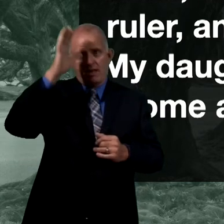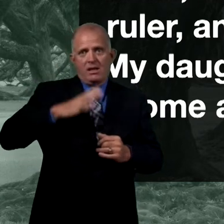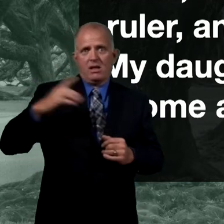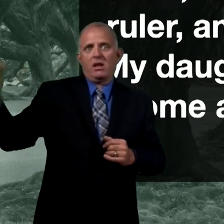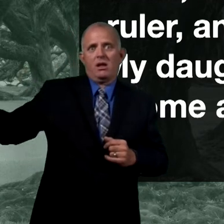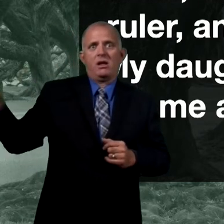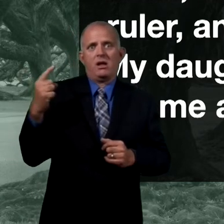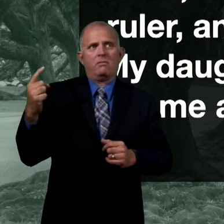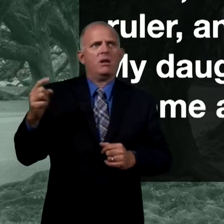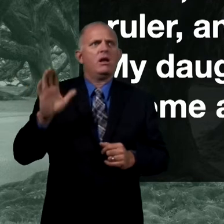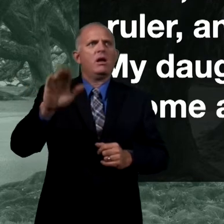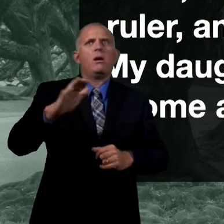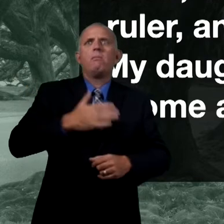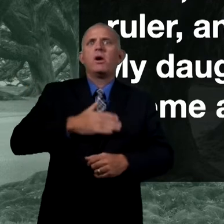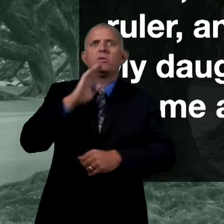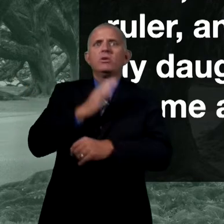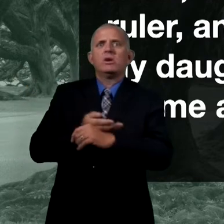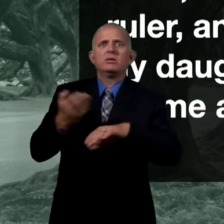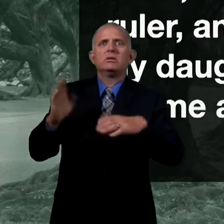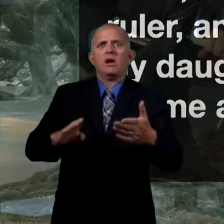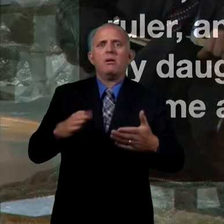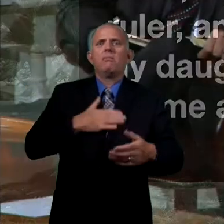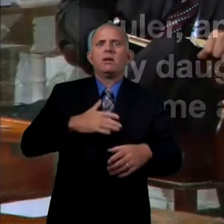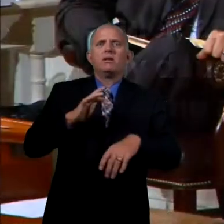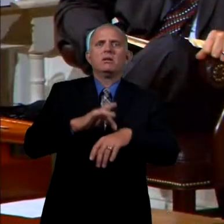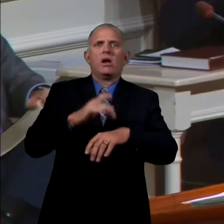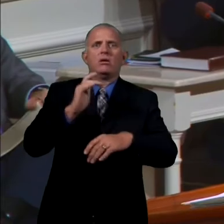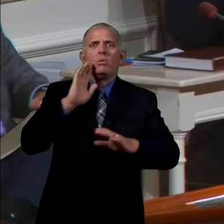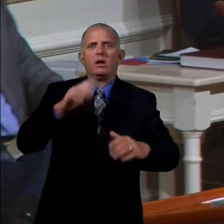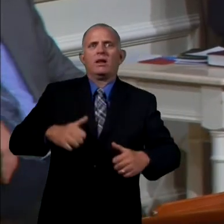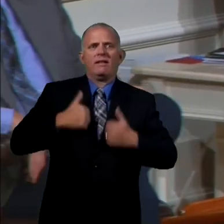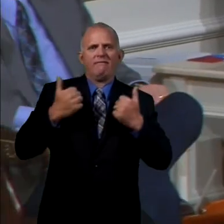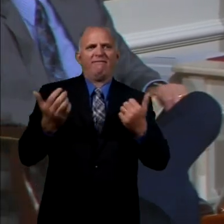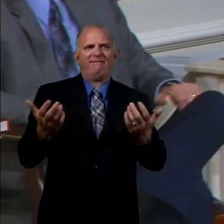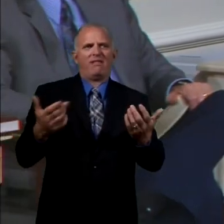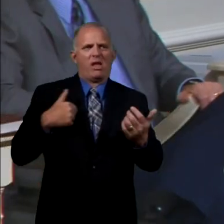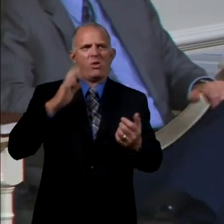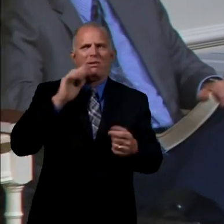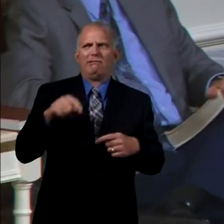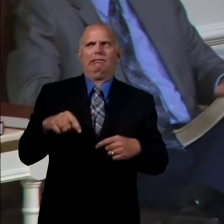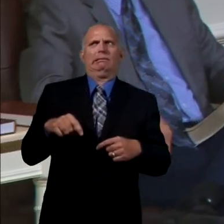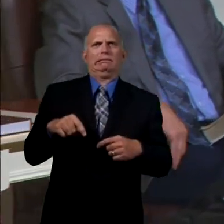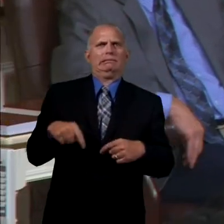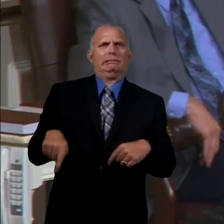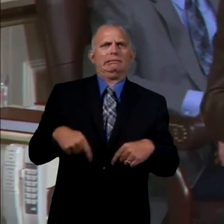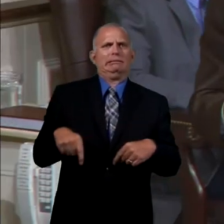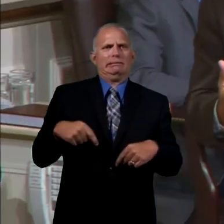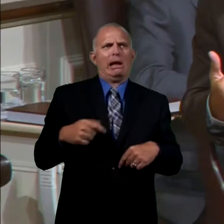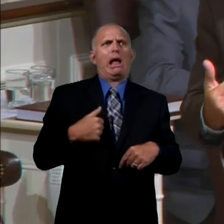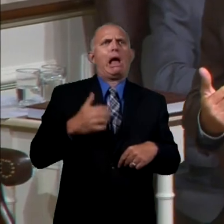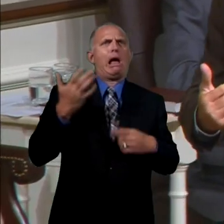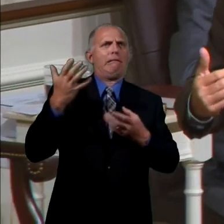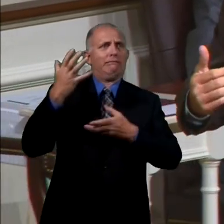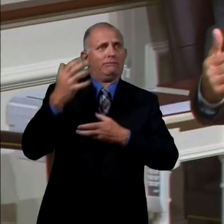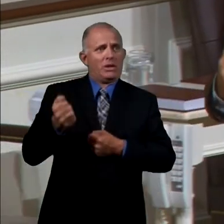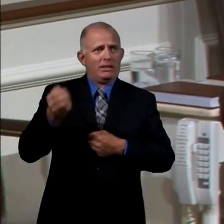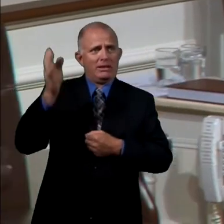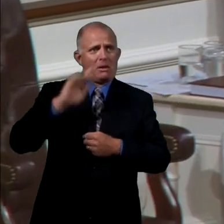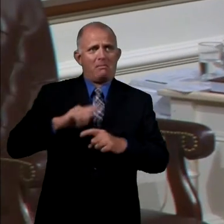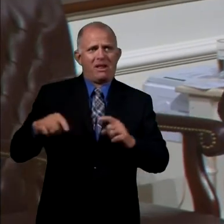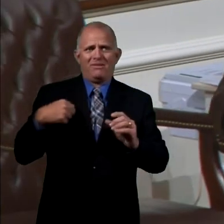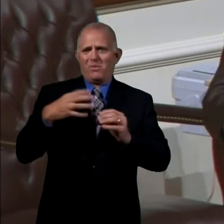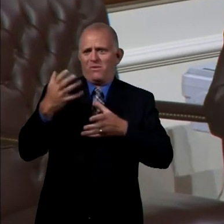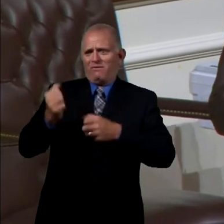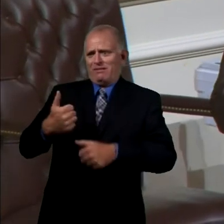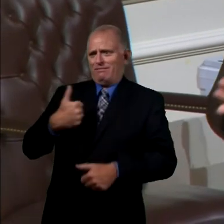dead, come and heal her, she shall live. I have to admit, I'd be pretty intimidated right at that moment. I have a lot of faith in God. I don't have any faith in me. So I would